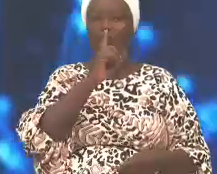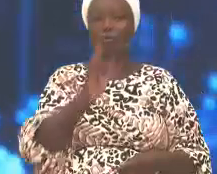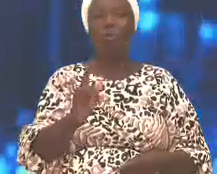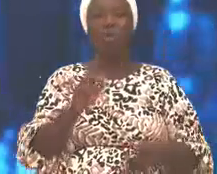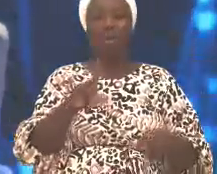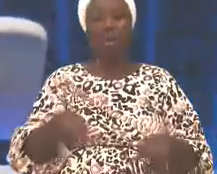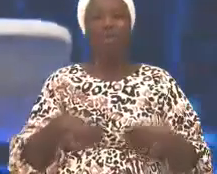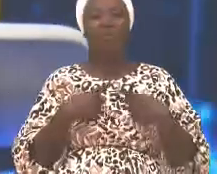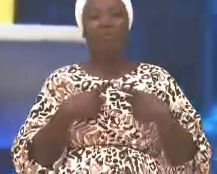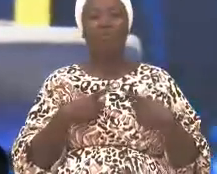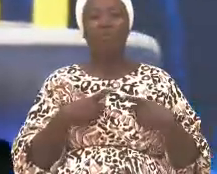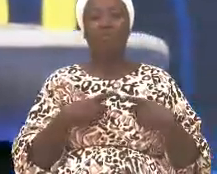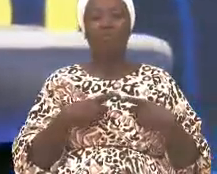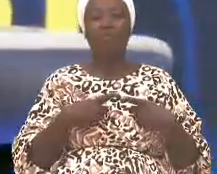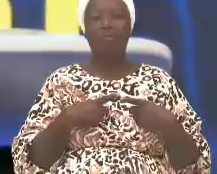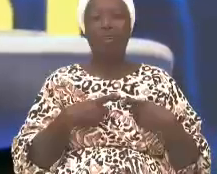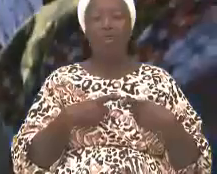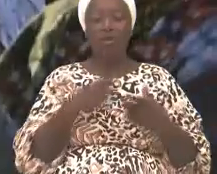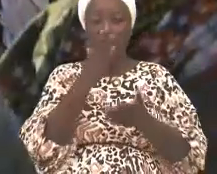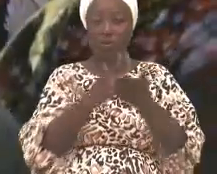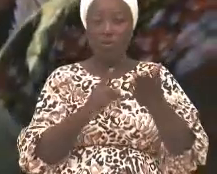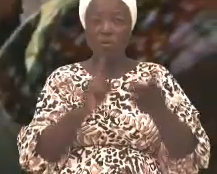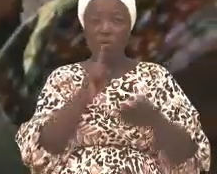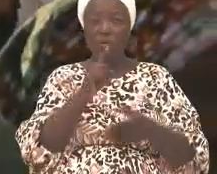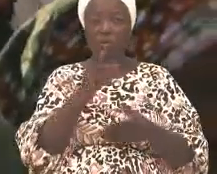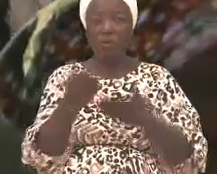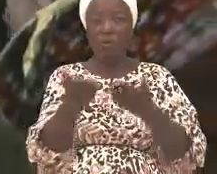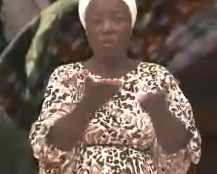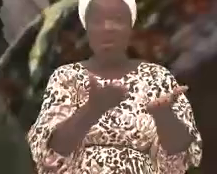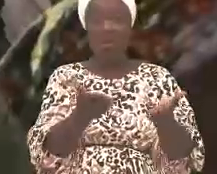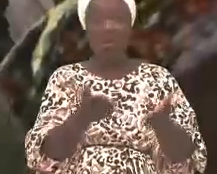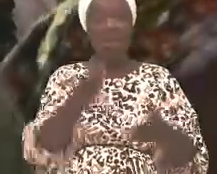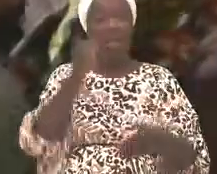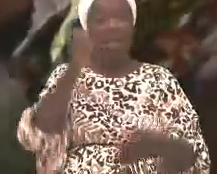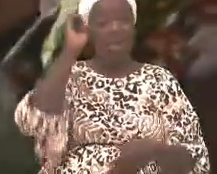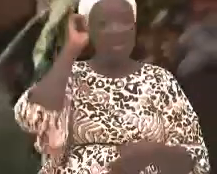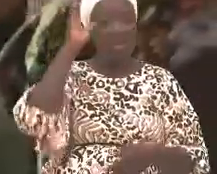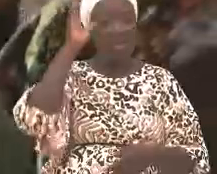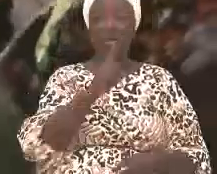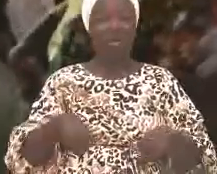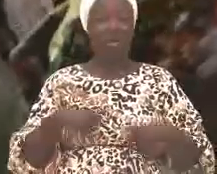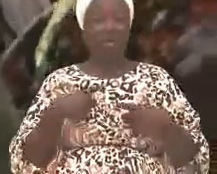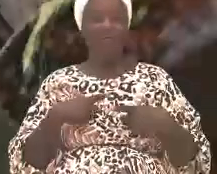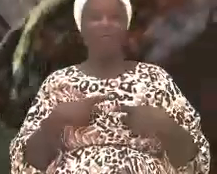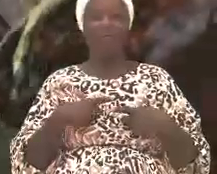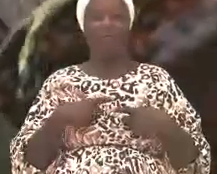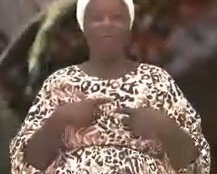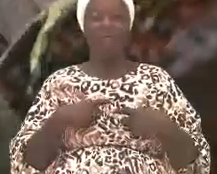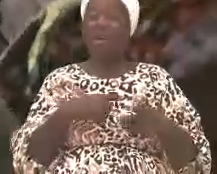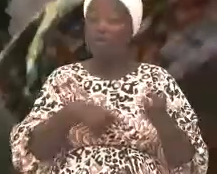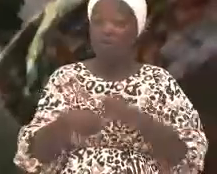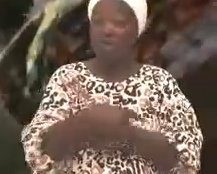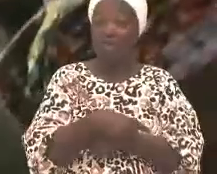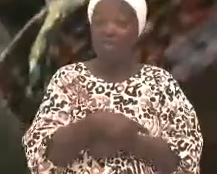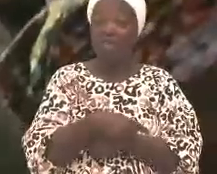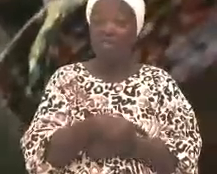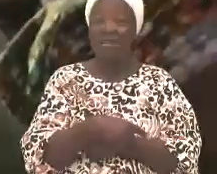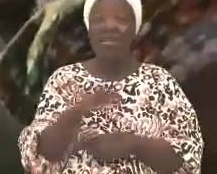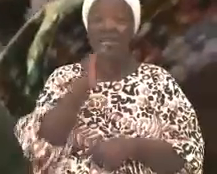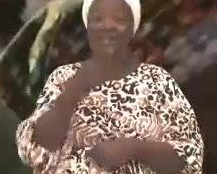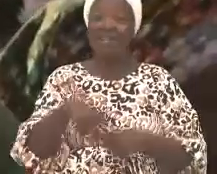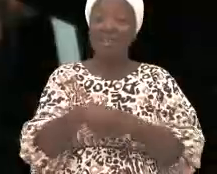live. Somebody there, he shall surely live. Today is the day